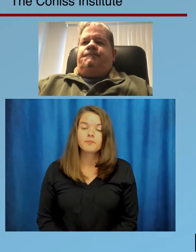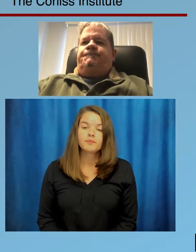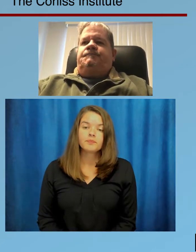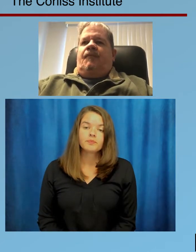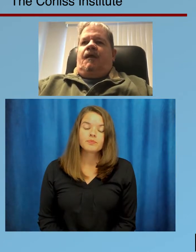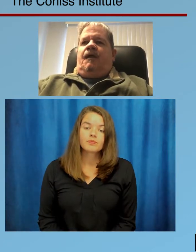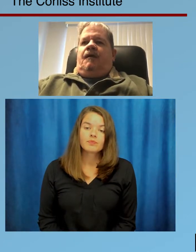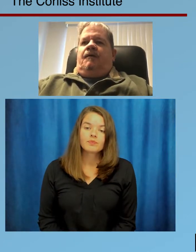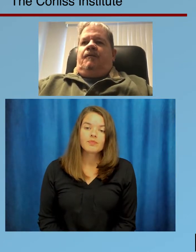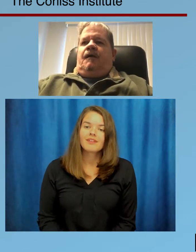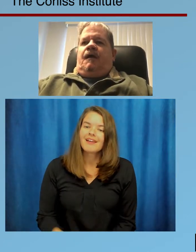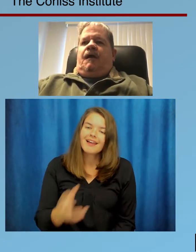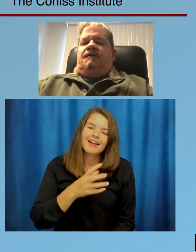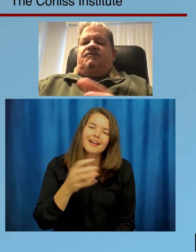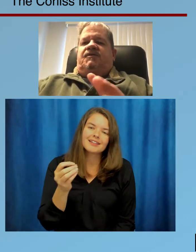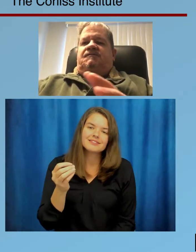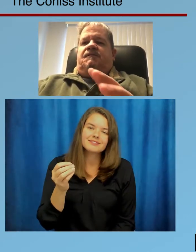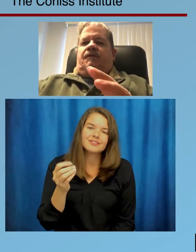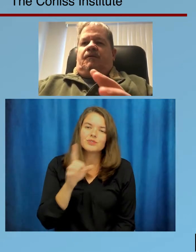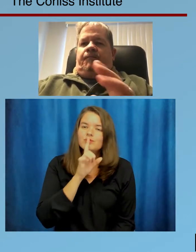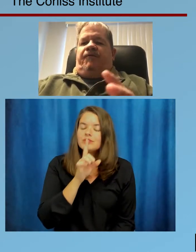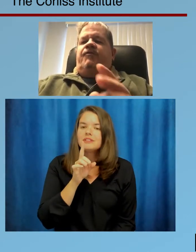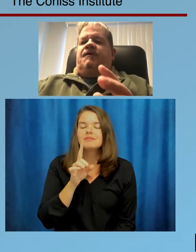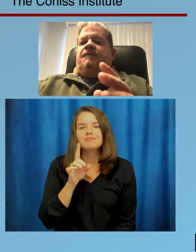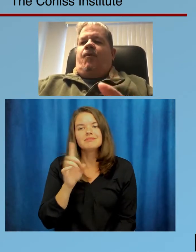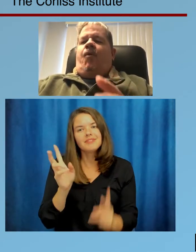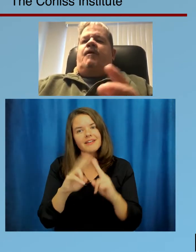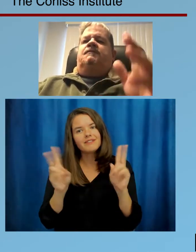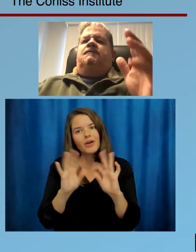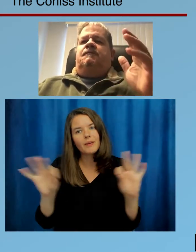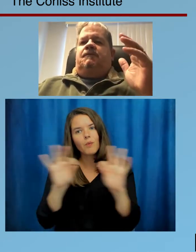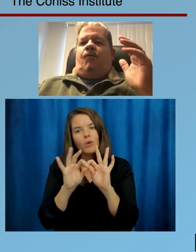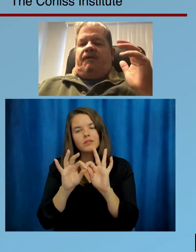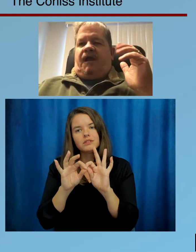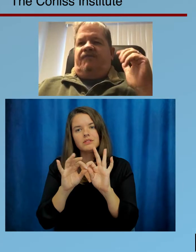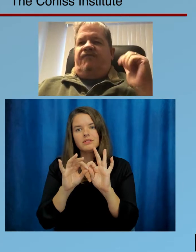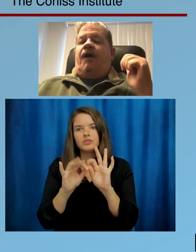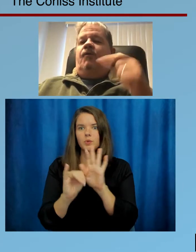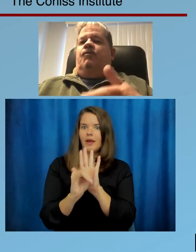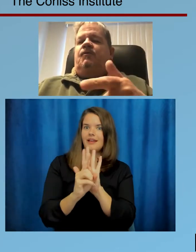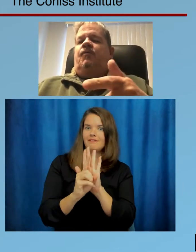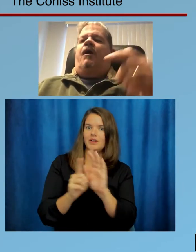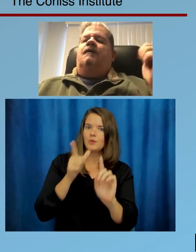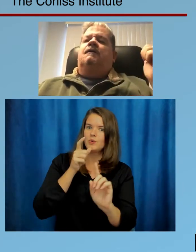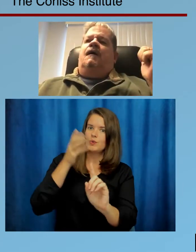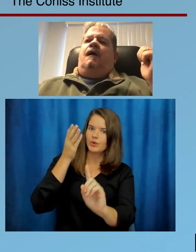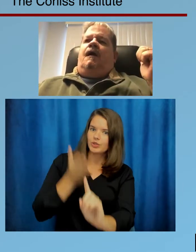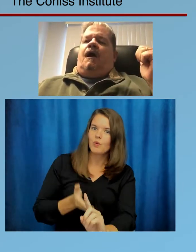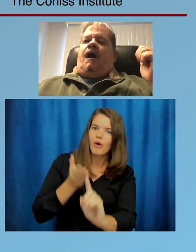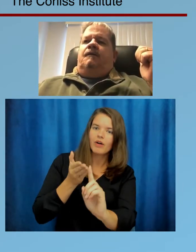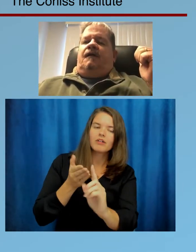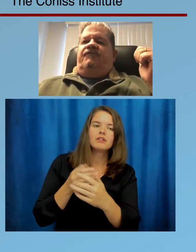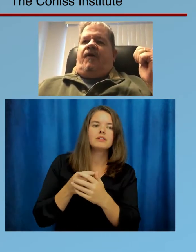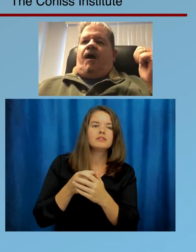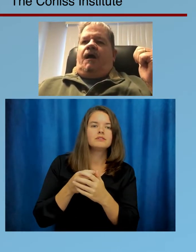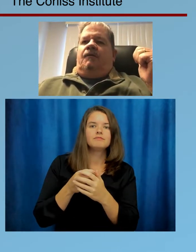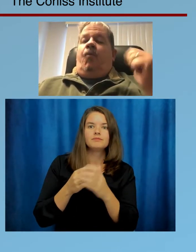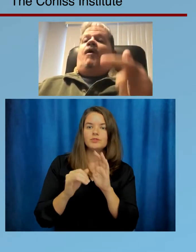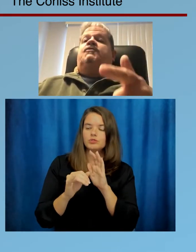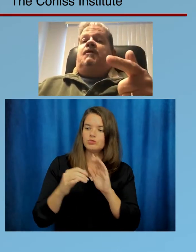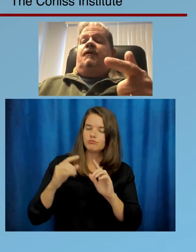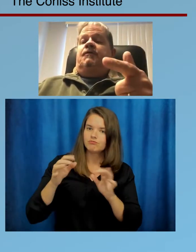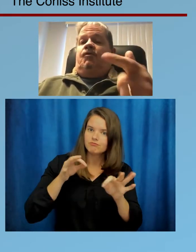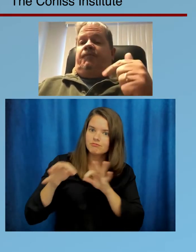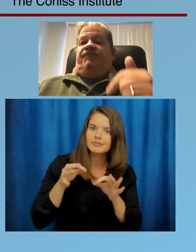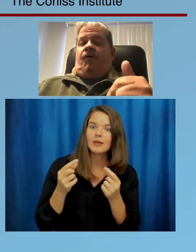And it's just very important to identify who you are, identify